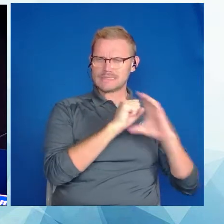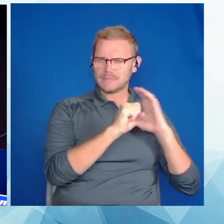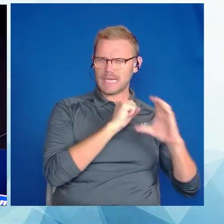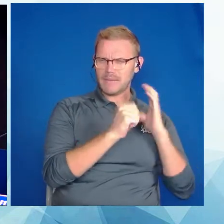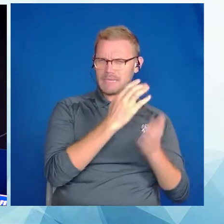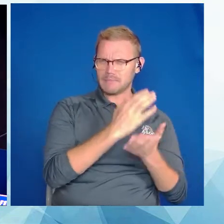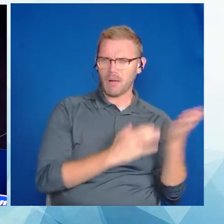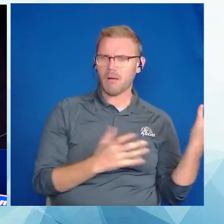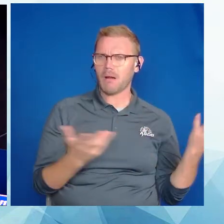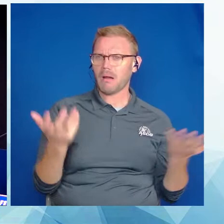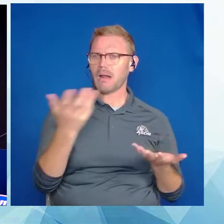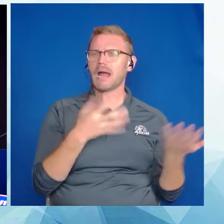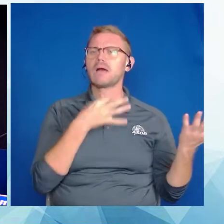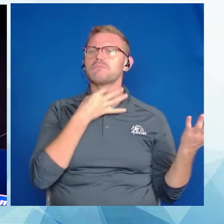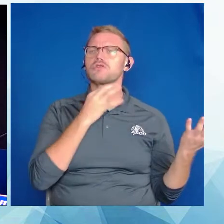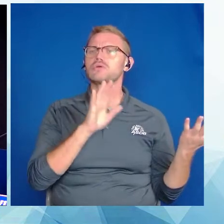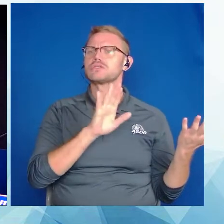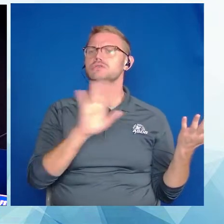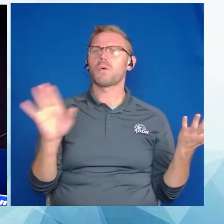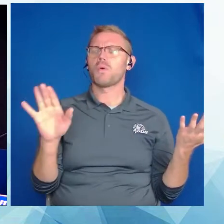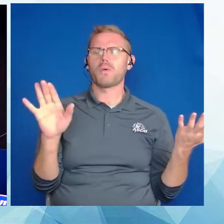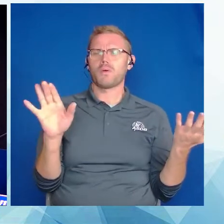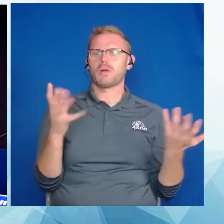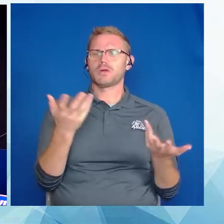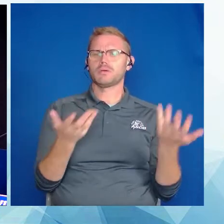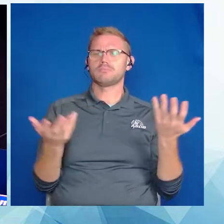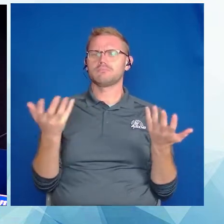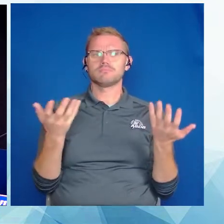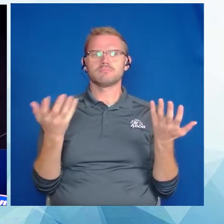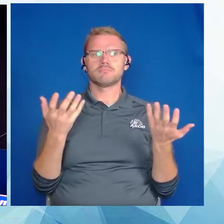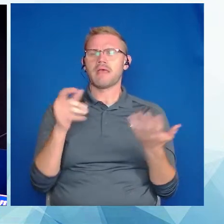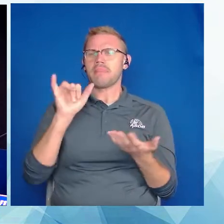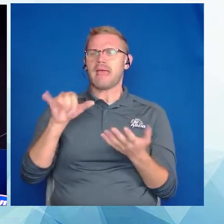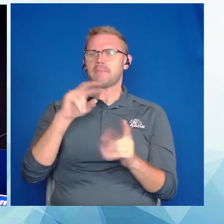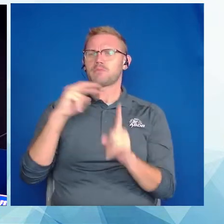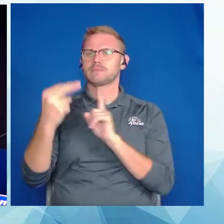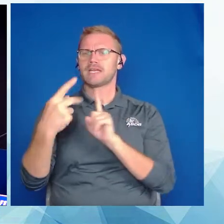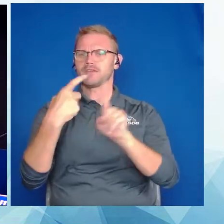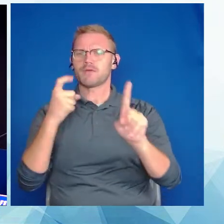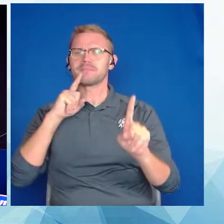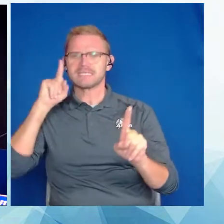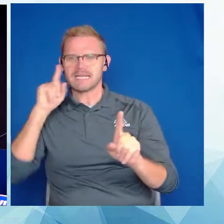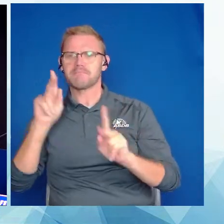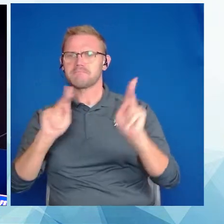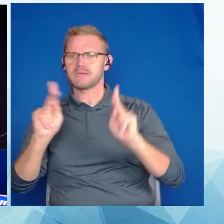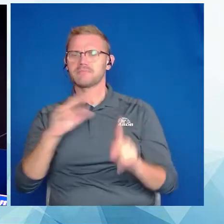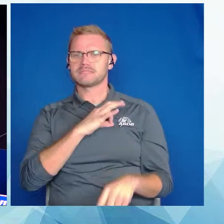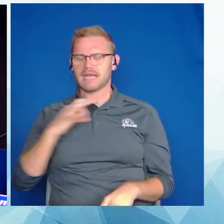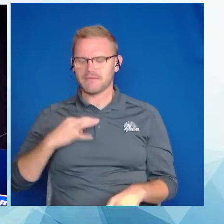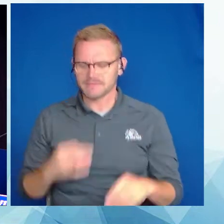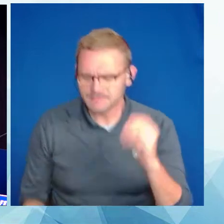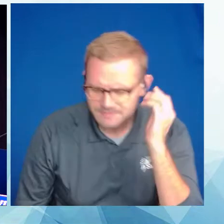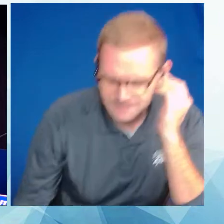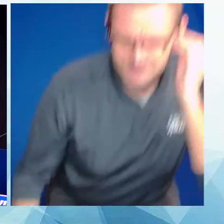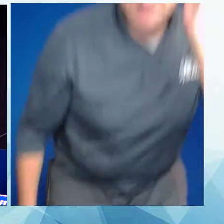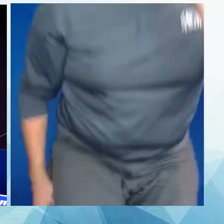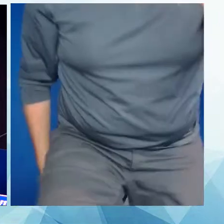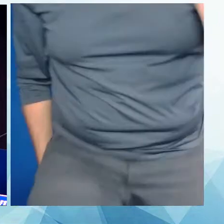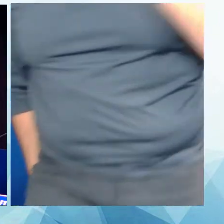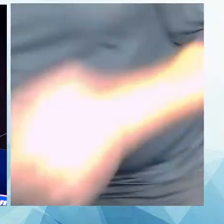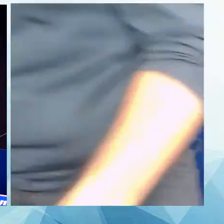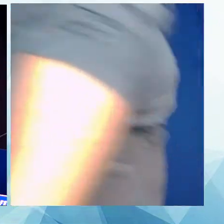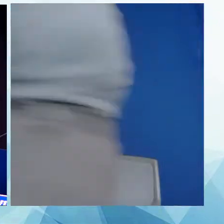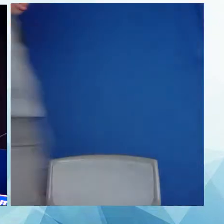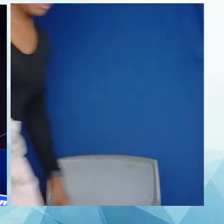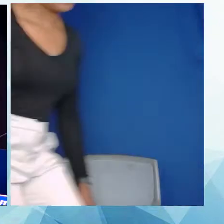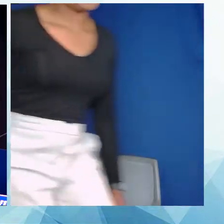I was wondering just about what that perspective was on this piece. This is Linda. I had a similar question